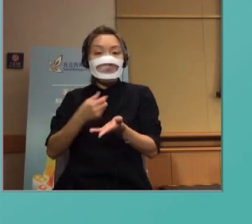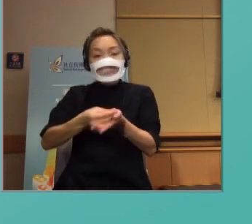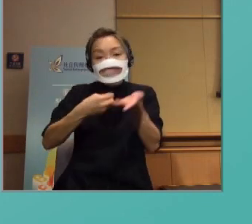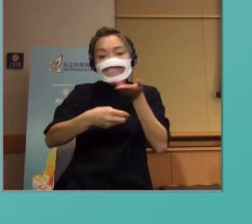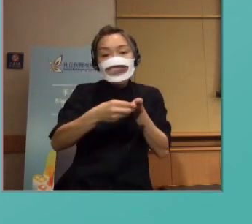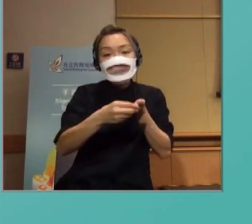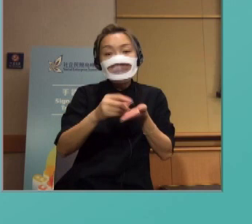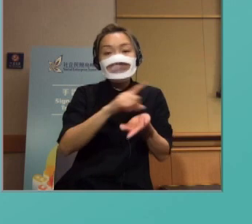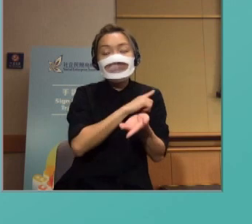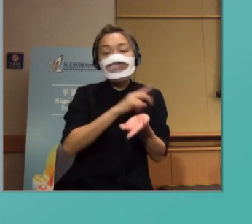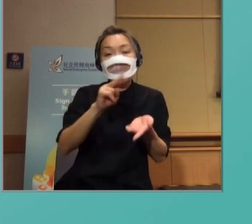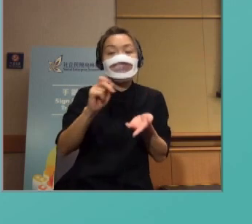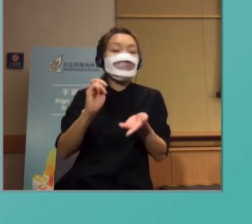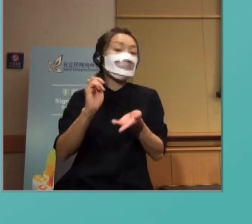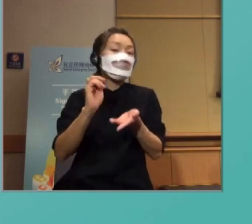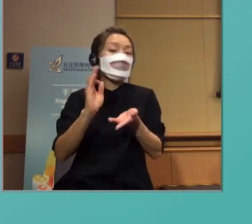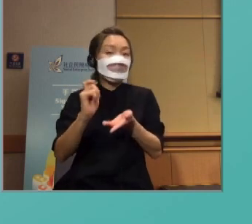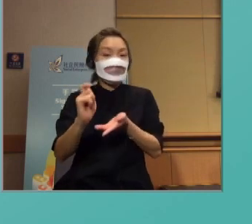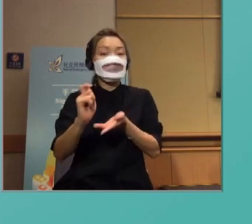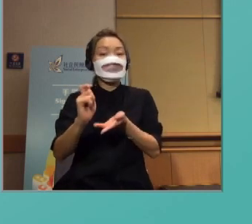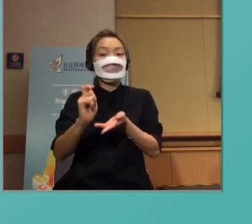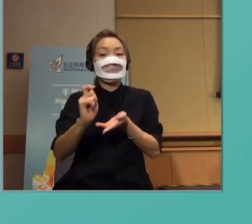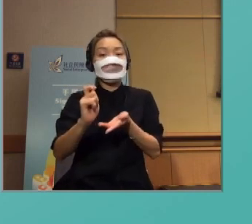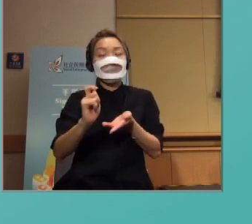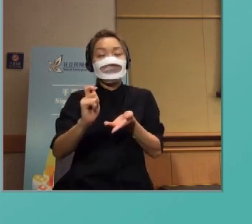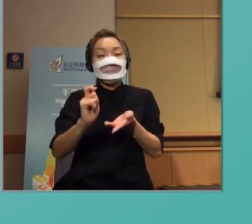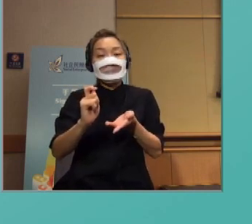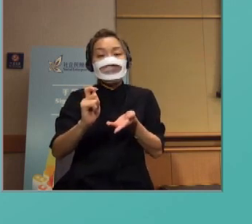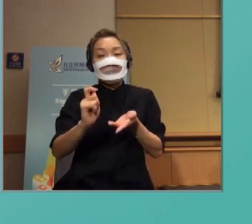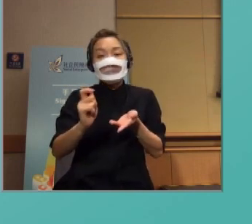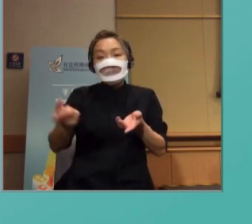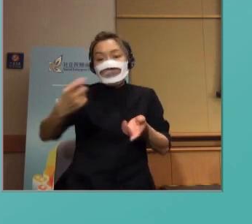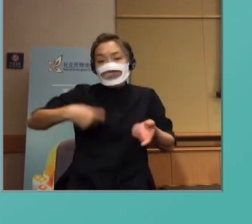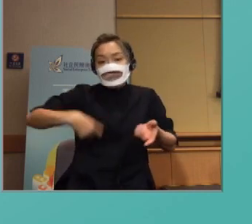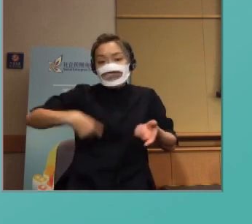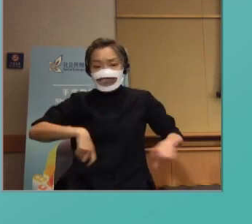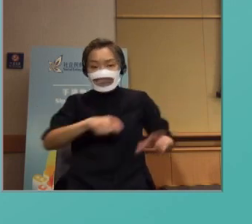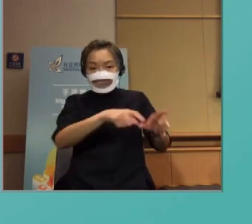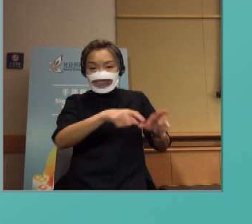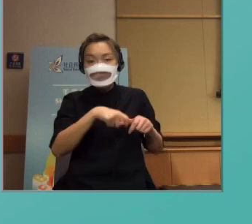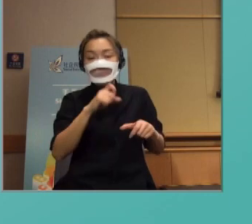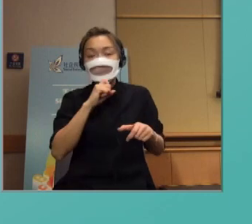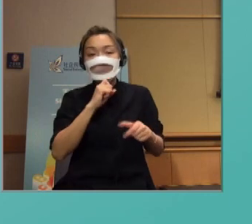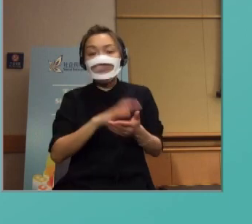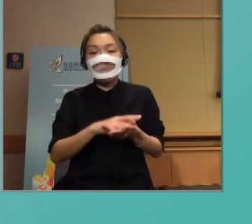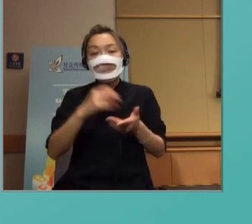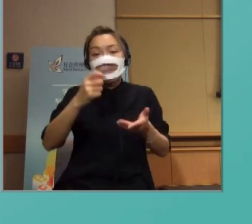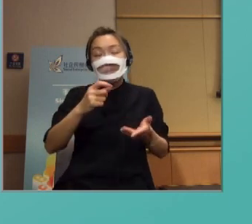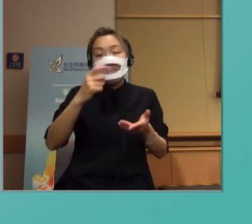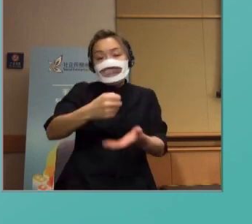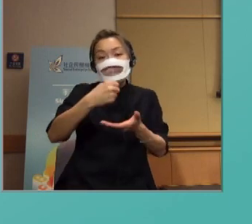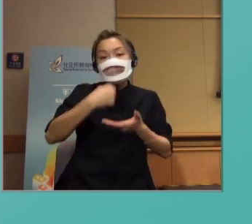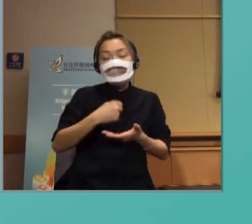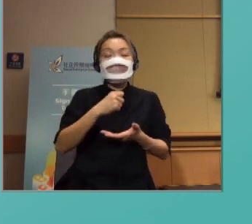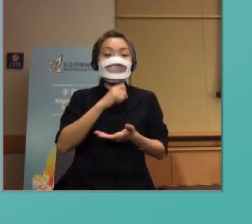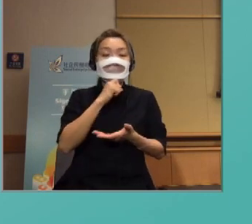teachers. We've seen versions of this with art, of course. We've seen this from areas of charity. And of course, we've seen this also, in gaming, which is why digital